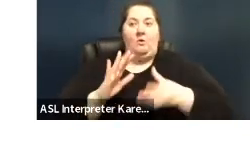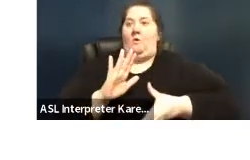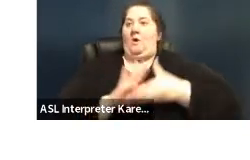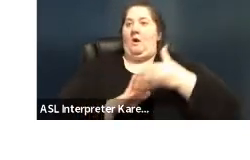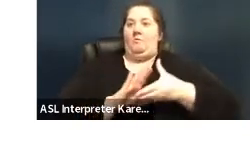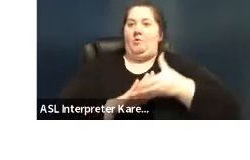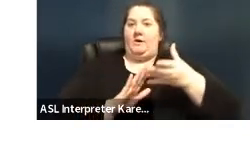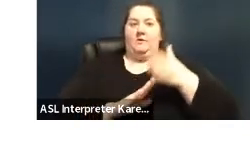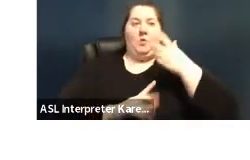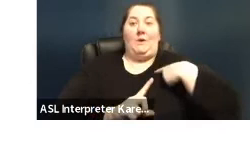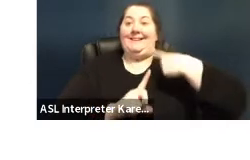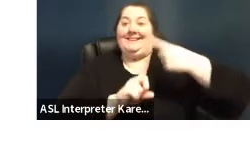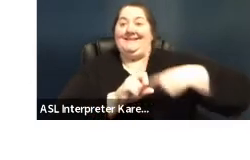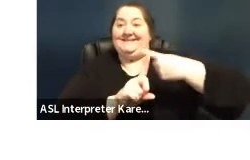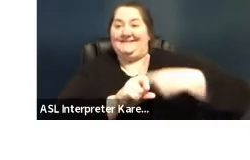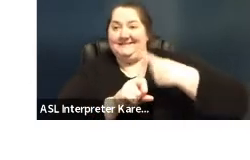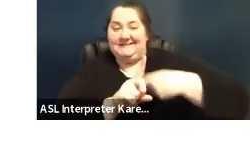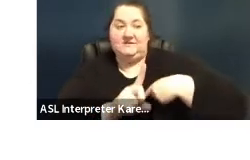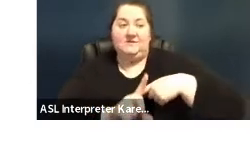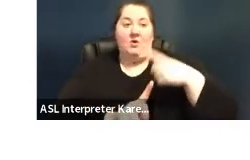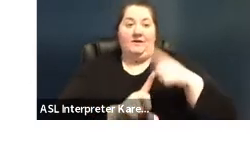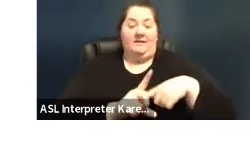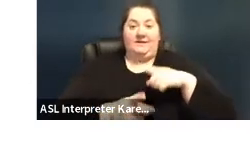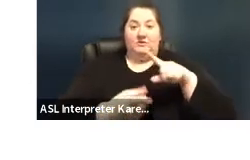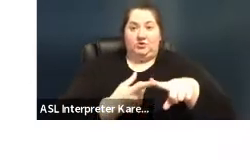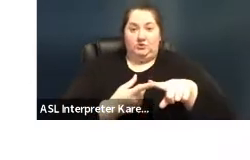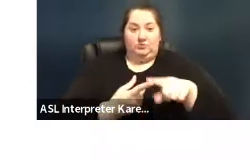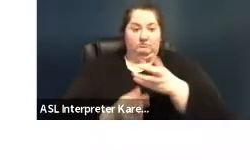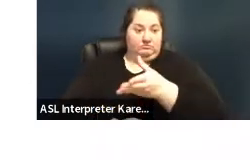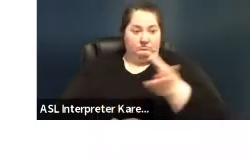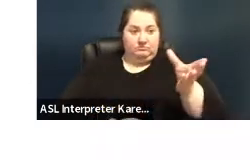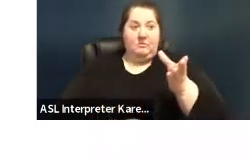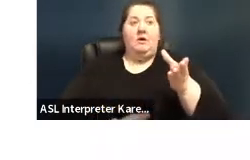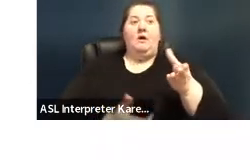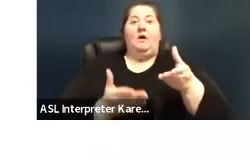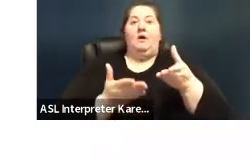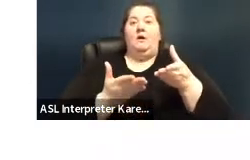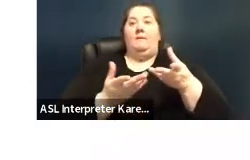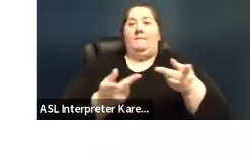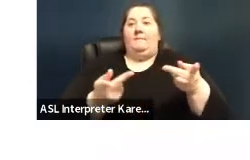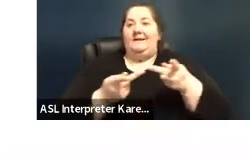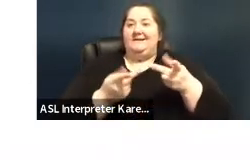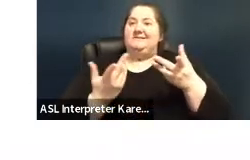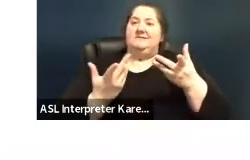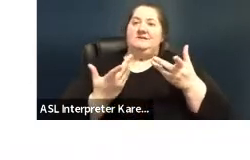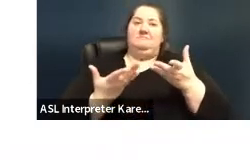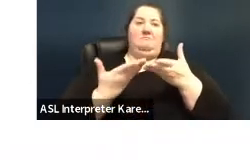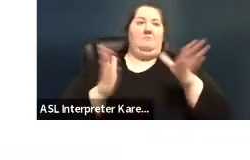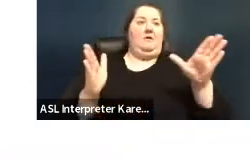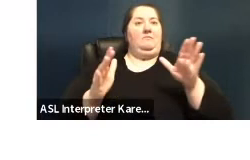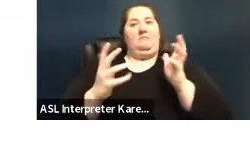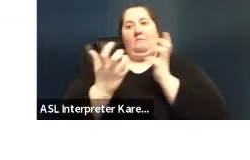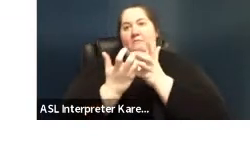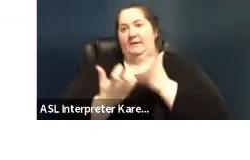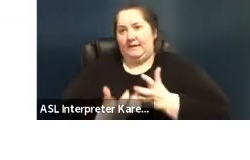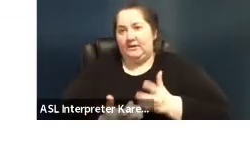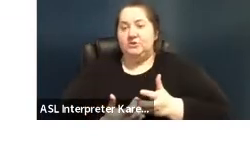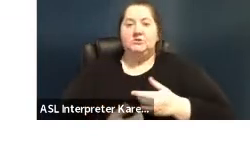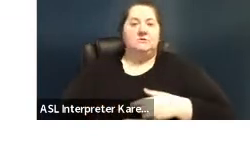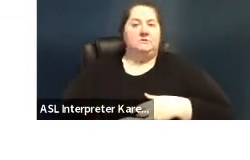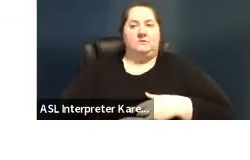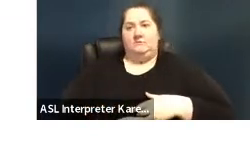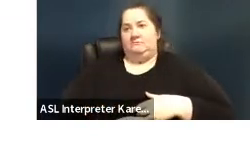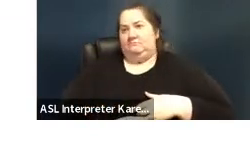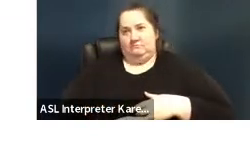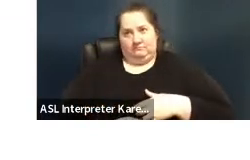or lease to a place of public accommodation. And these places include a wide